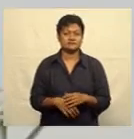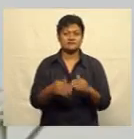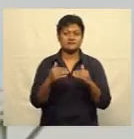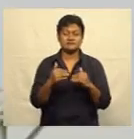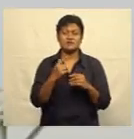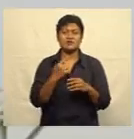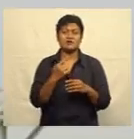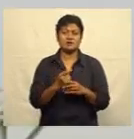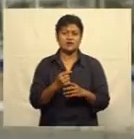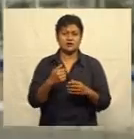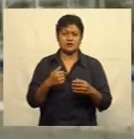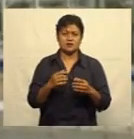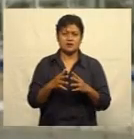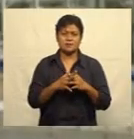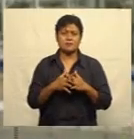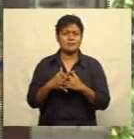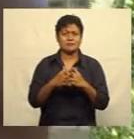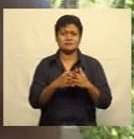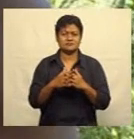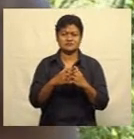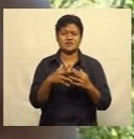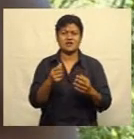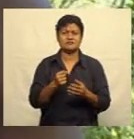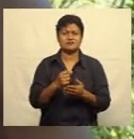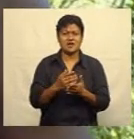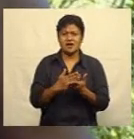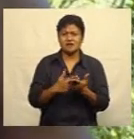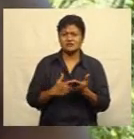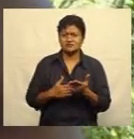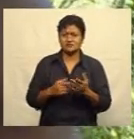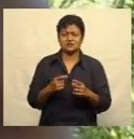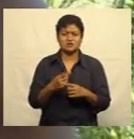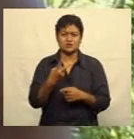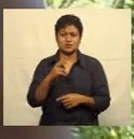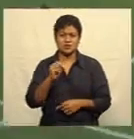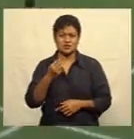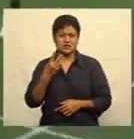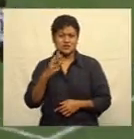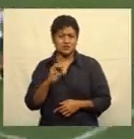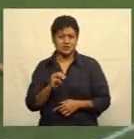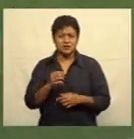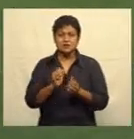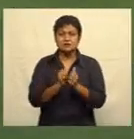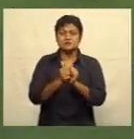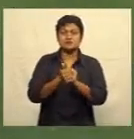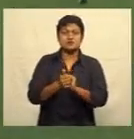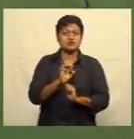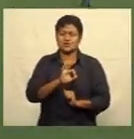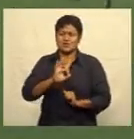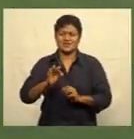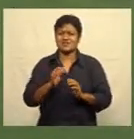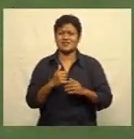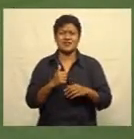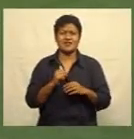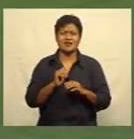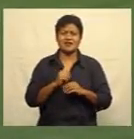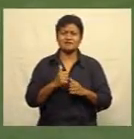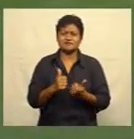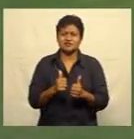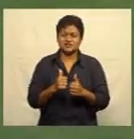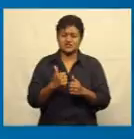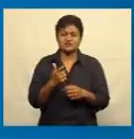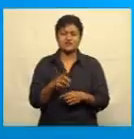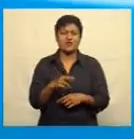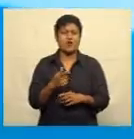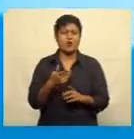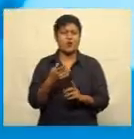US pledges to halve emissions by 2030. And later in sports, not the end of the road for 7-star Modena Dangi.